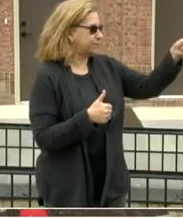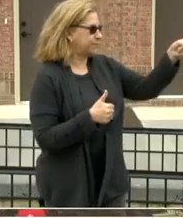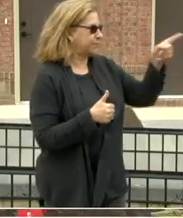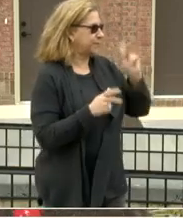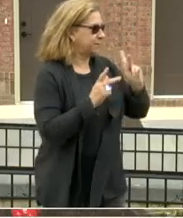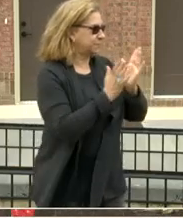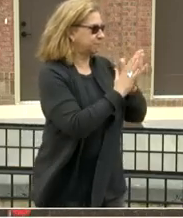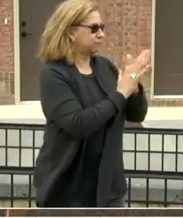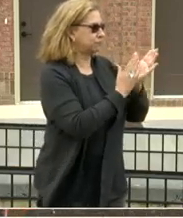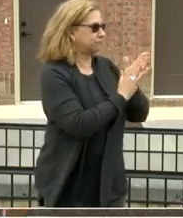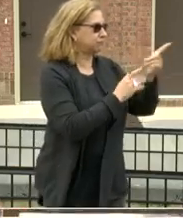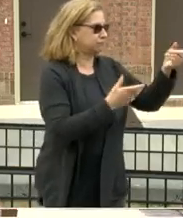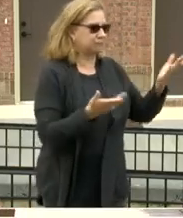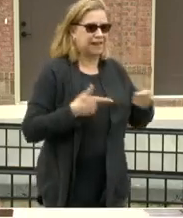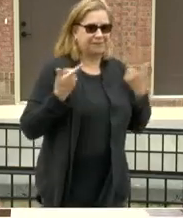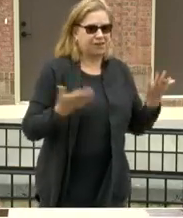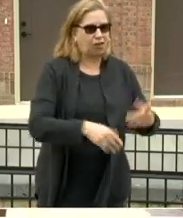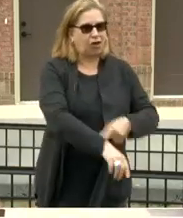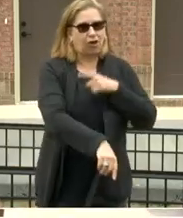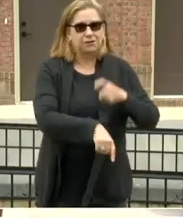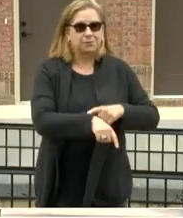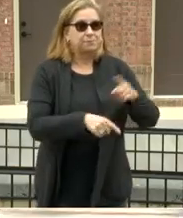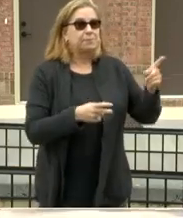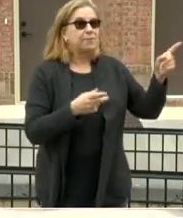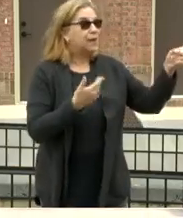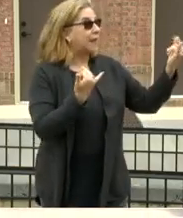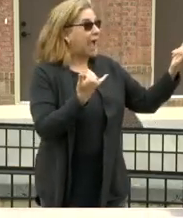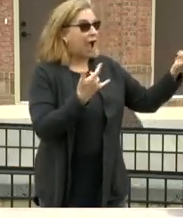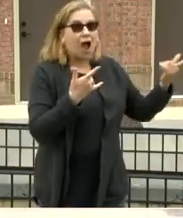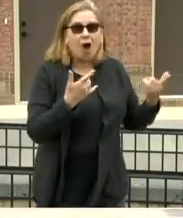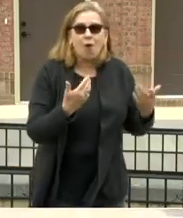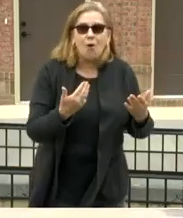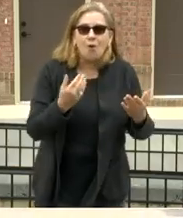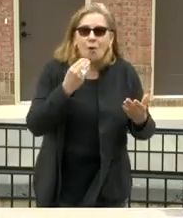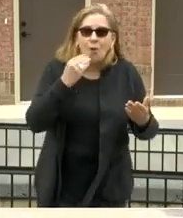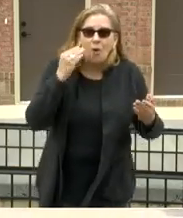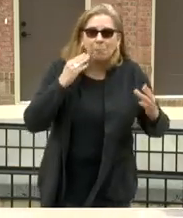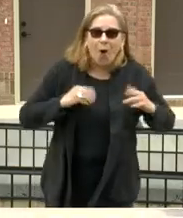one of our new homeowners, Mr. David Clark.